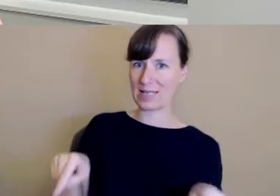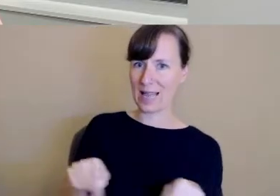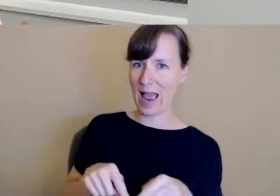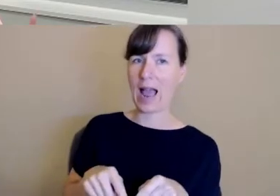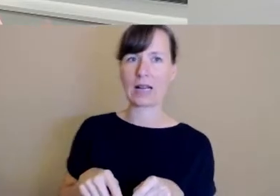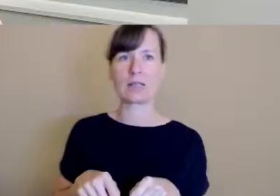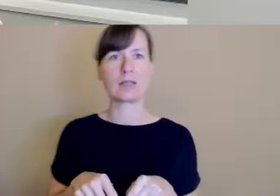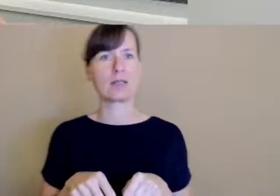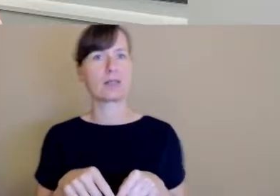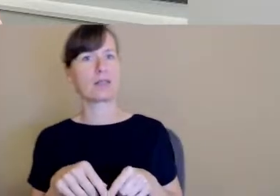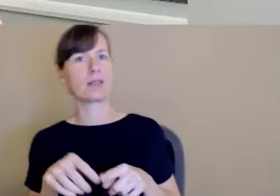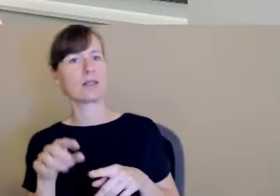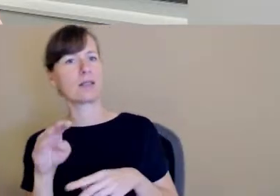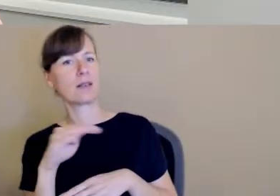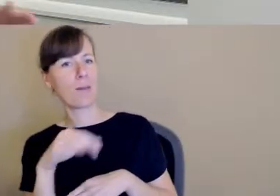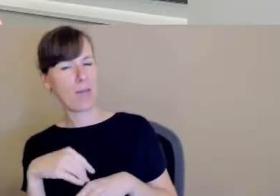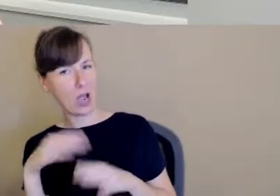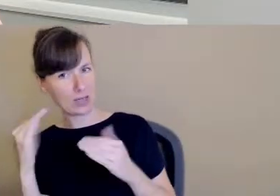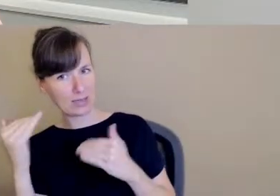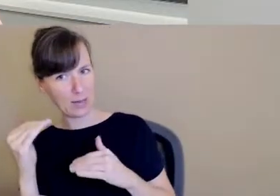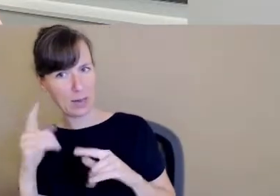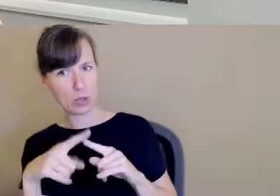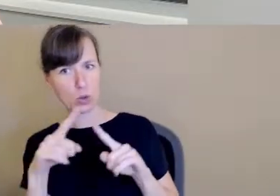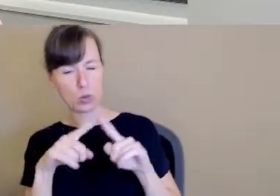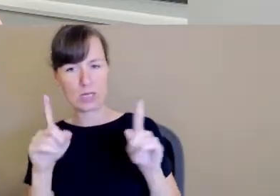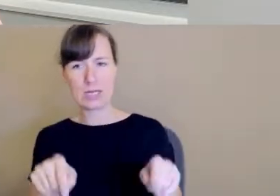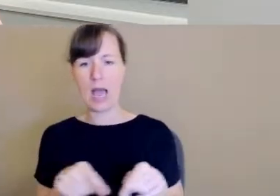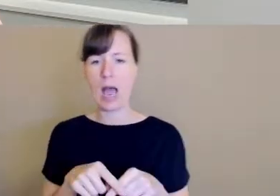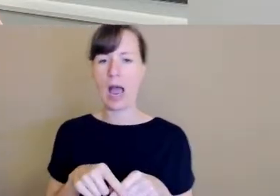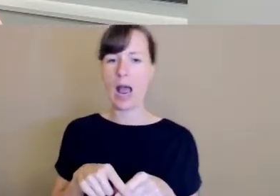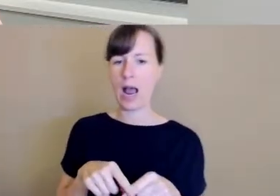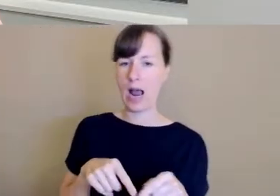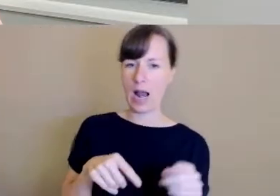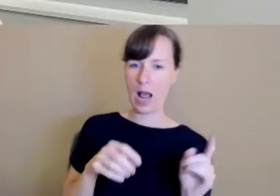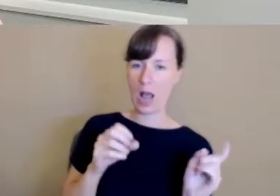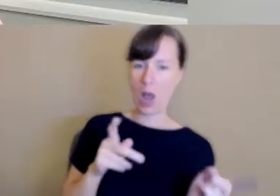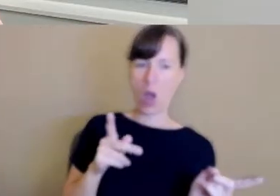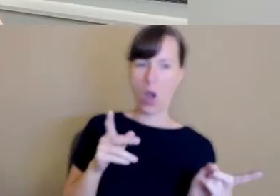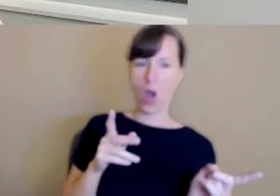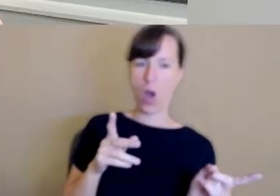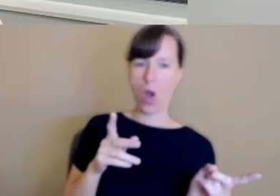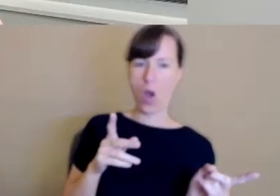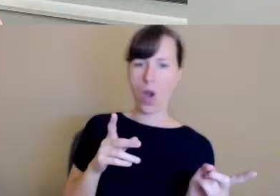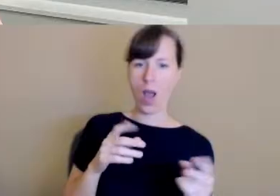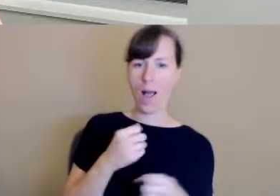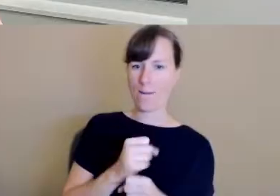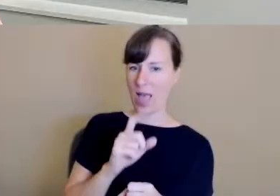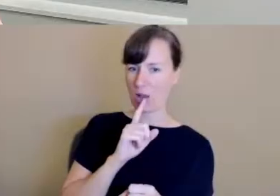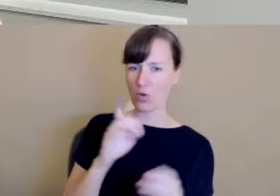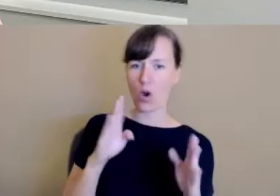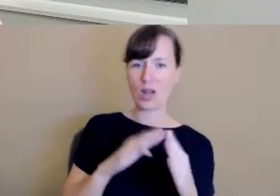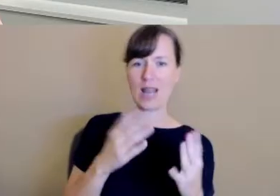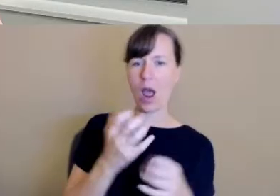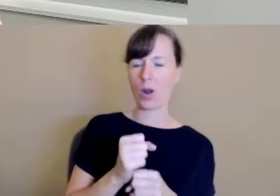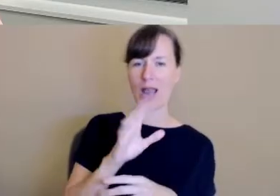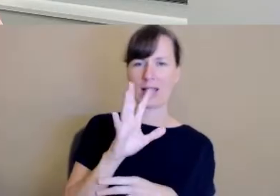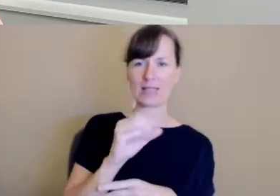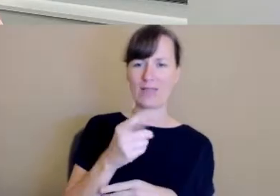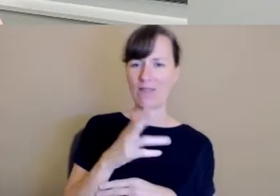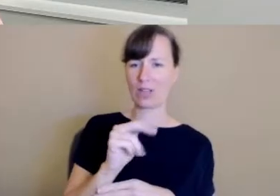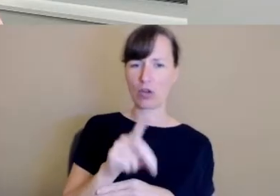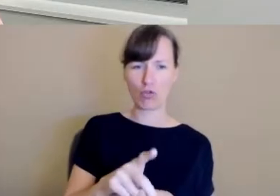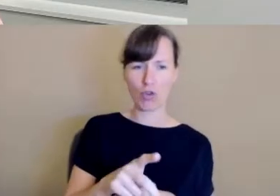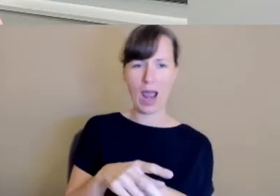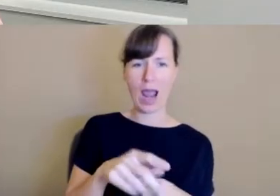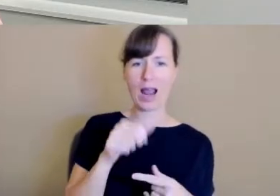how the agenda works. Make sure the town gets reimbursed for like 50 grand instead of whatever. Oh, and don't fall asleep for any other reasons. Do